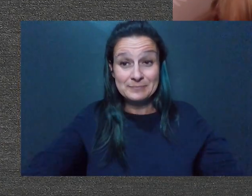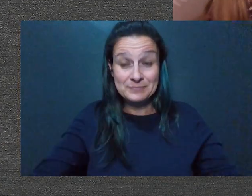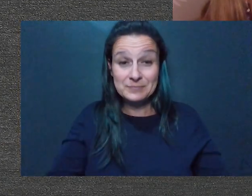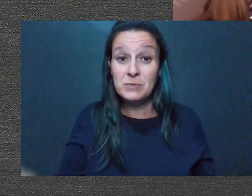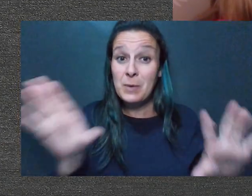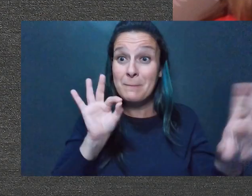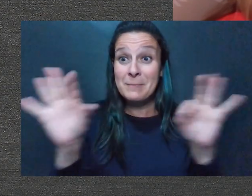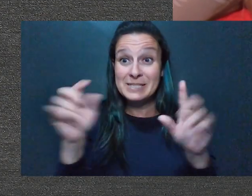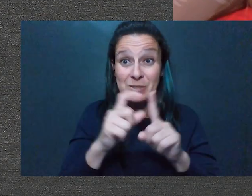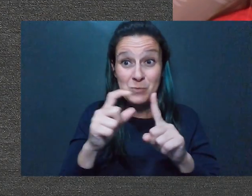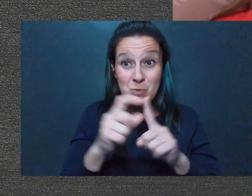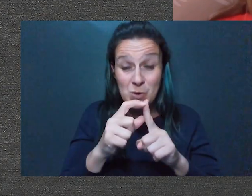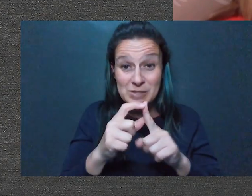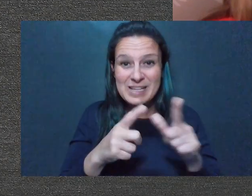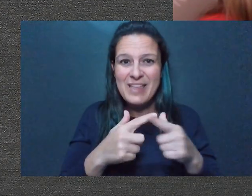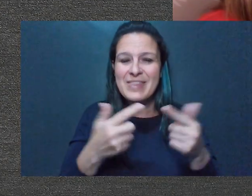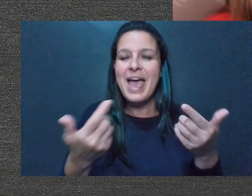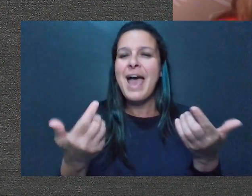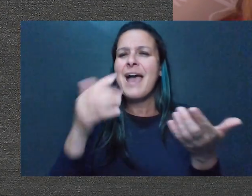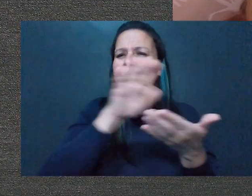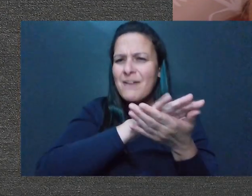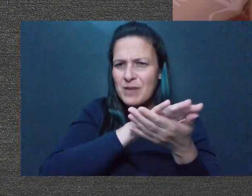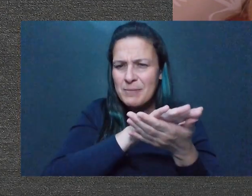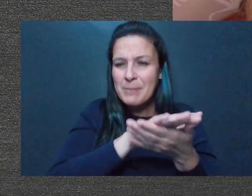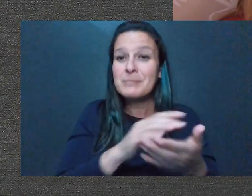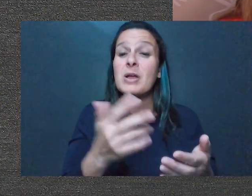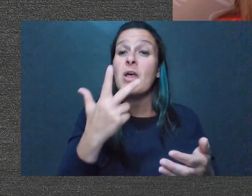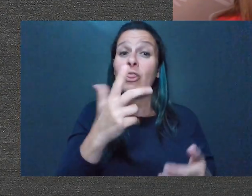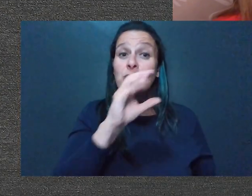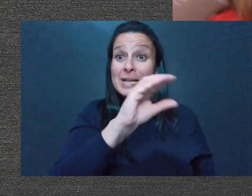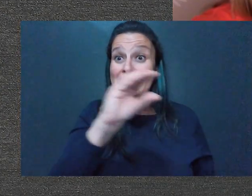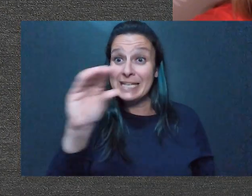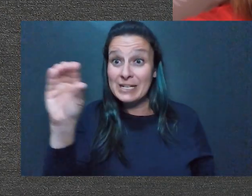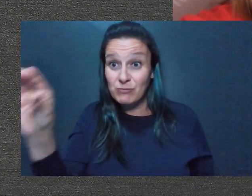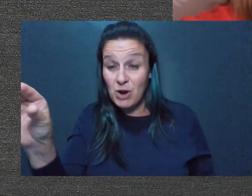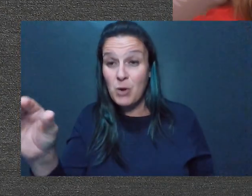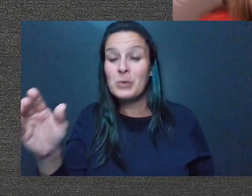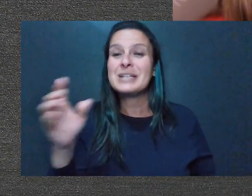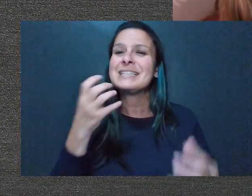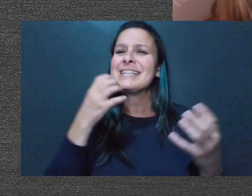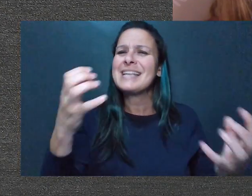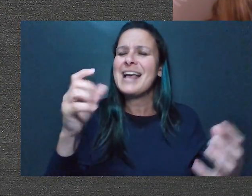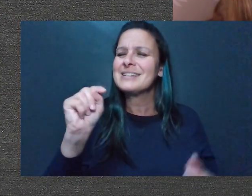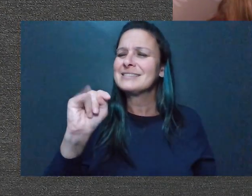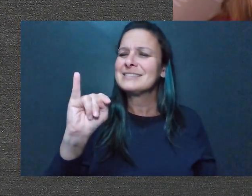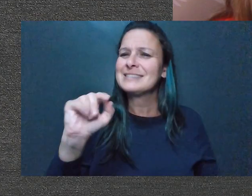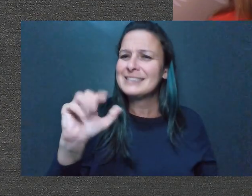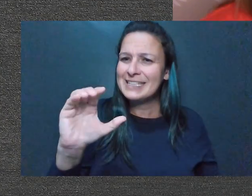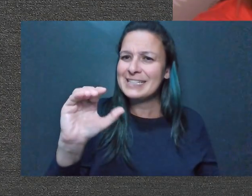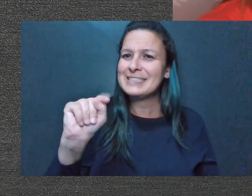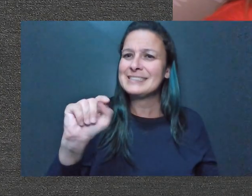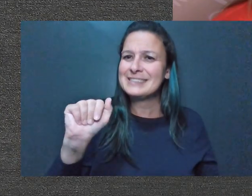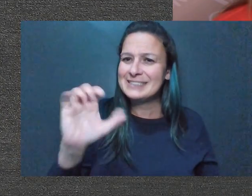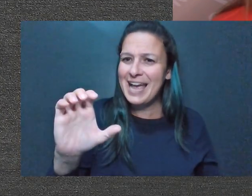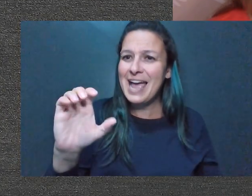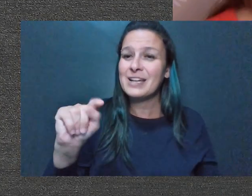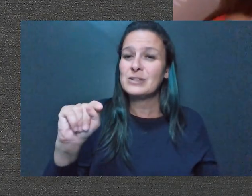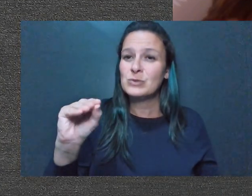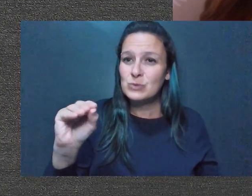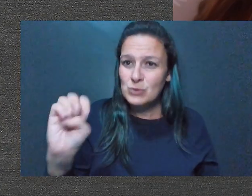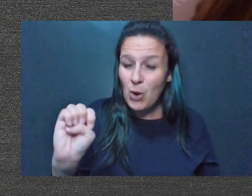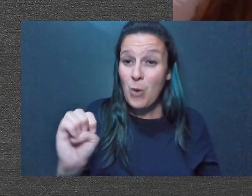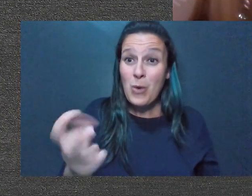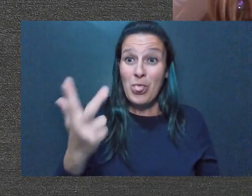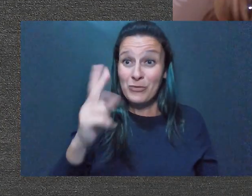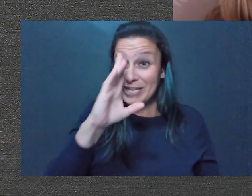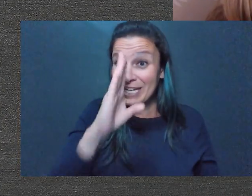words and then cover them up, and when you get 3 in a row, you shout out, tic-tac-toe, 3 in a row, and you're the winner.